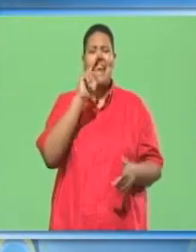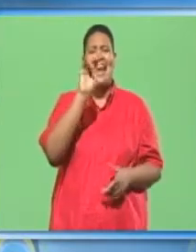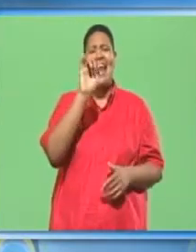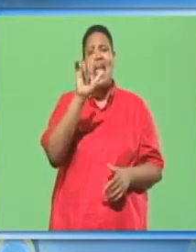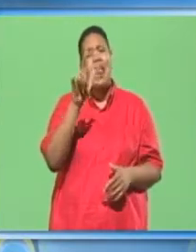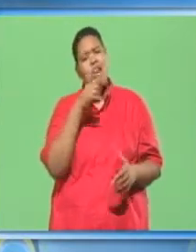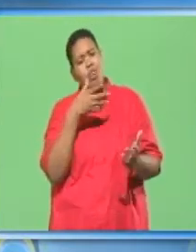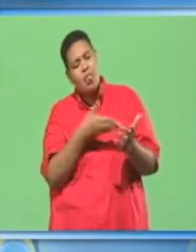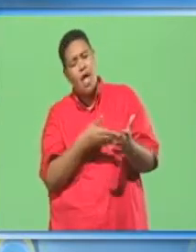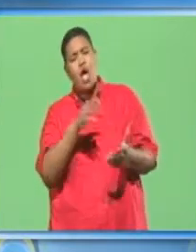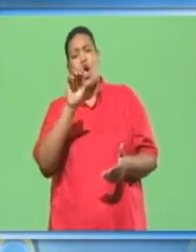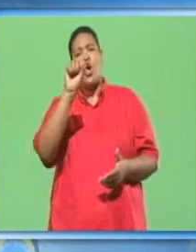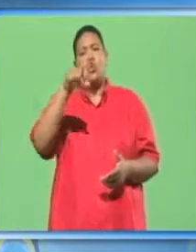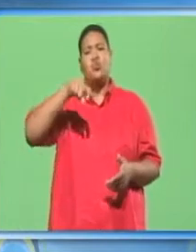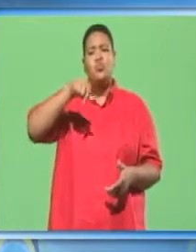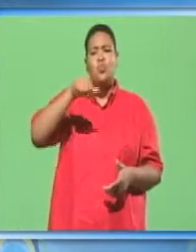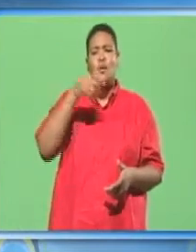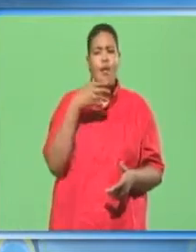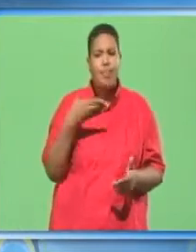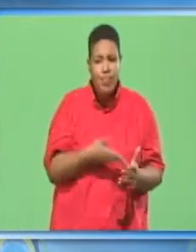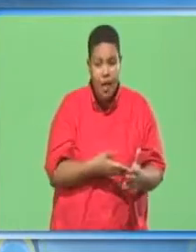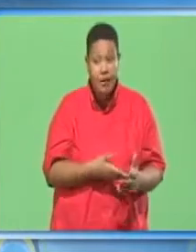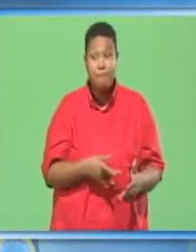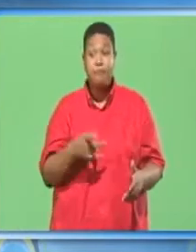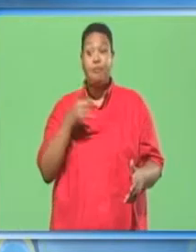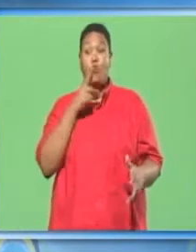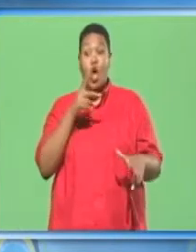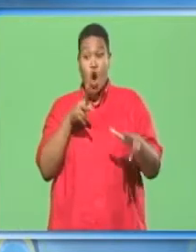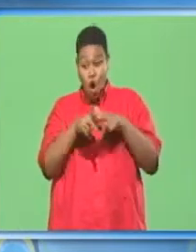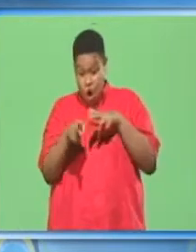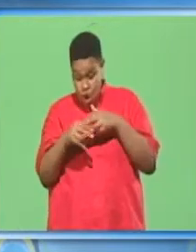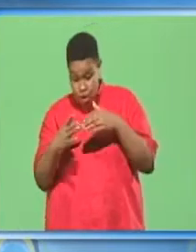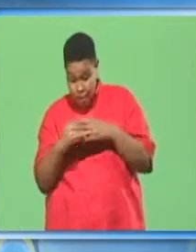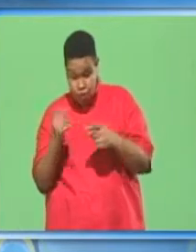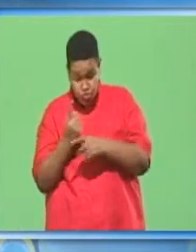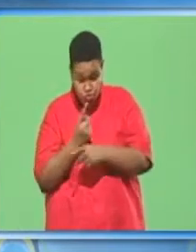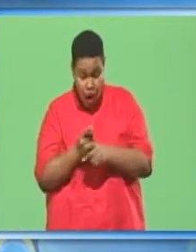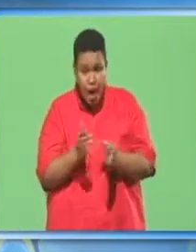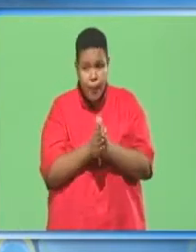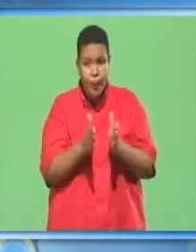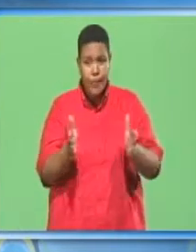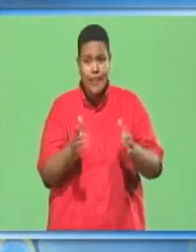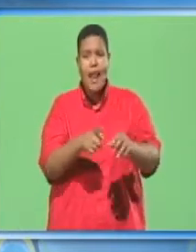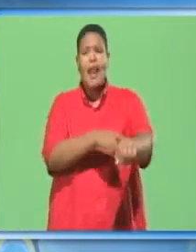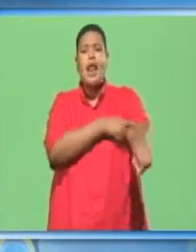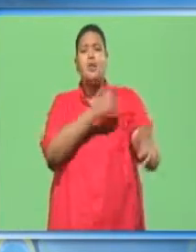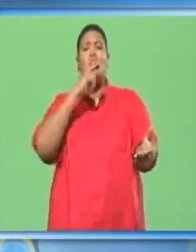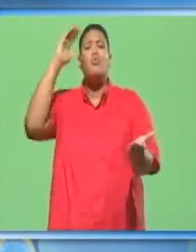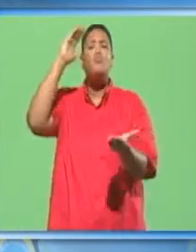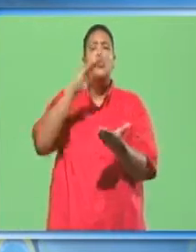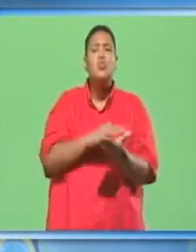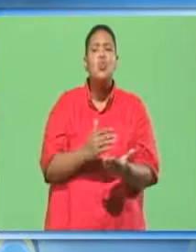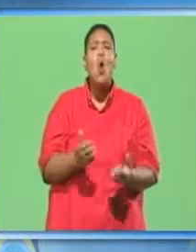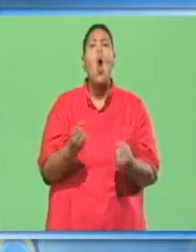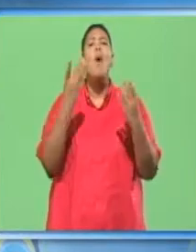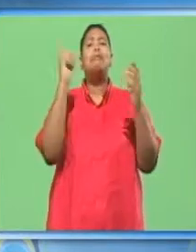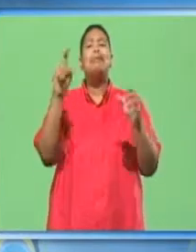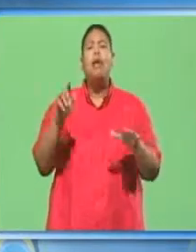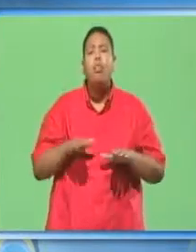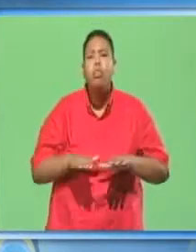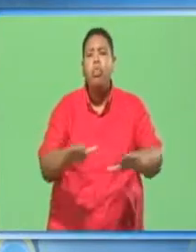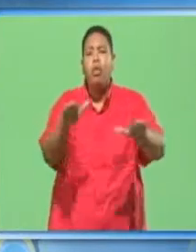screws. Cut the board to the projected width and length. This will minimize the amount of planing required.